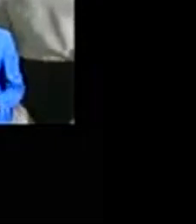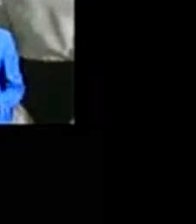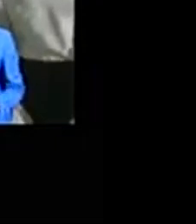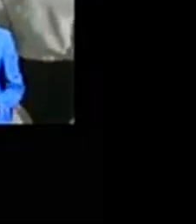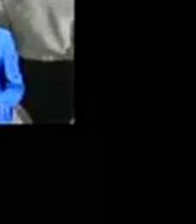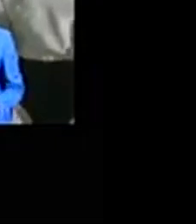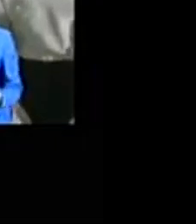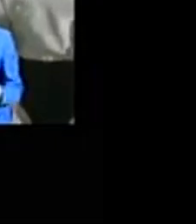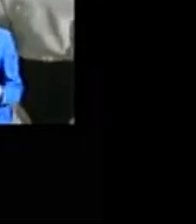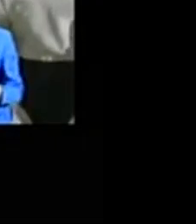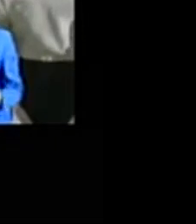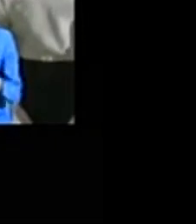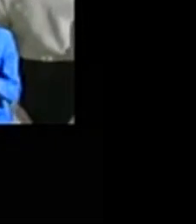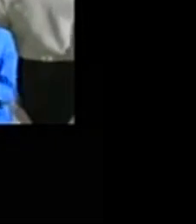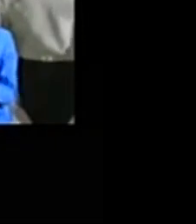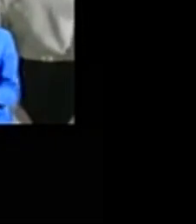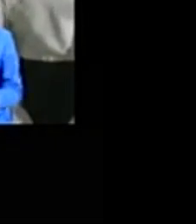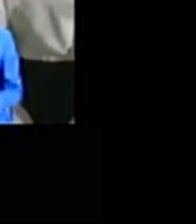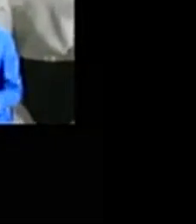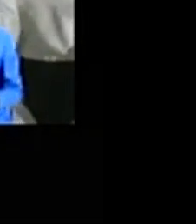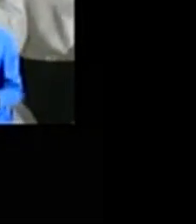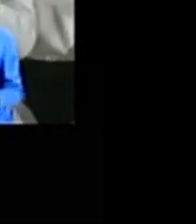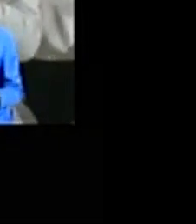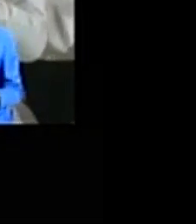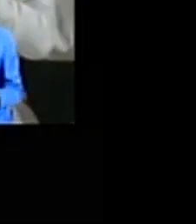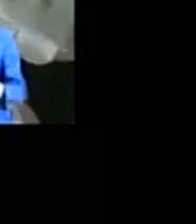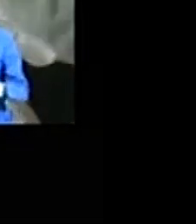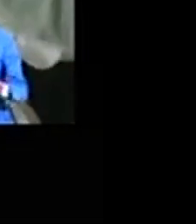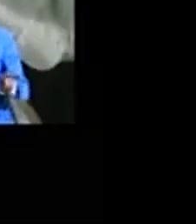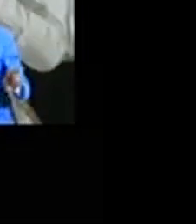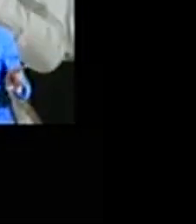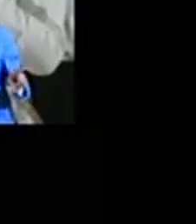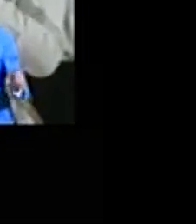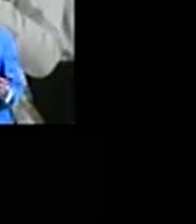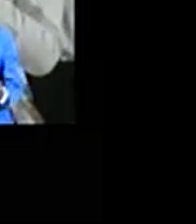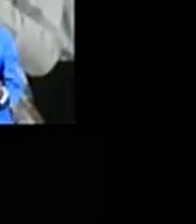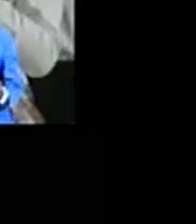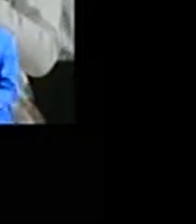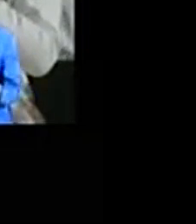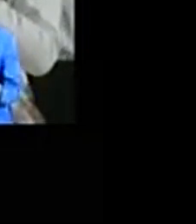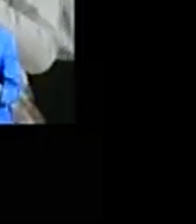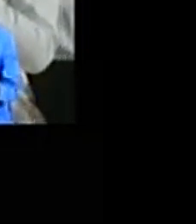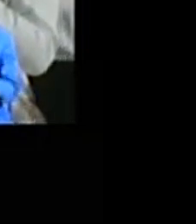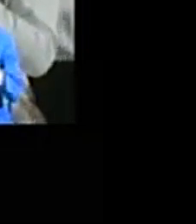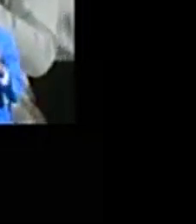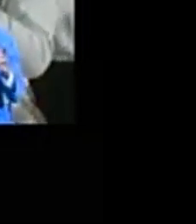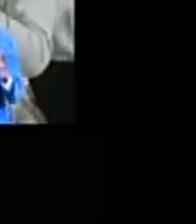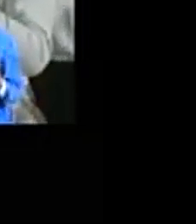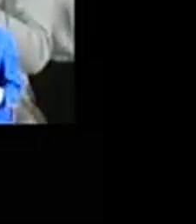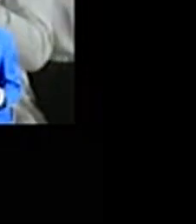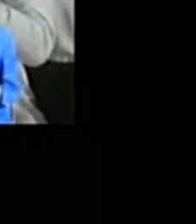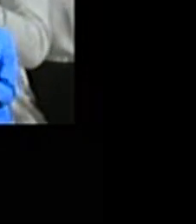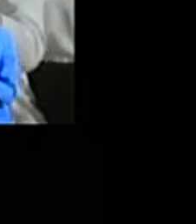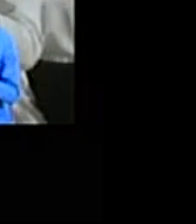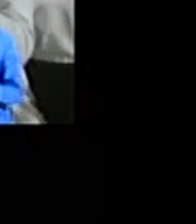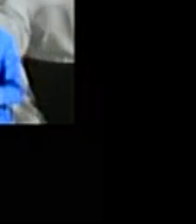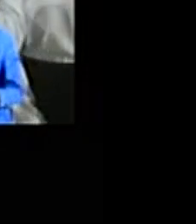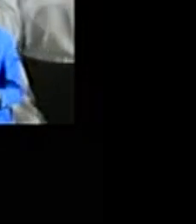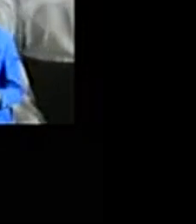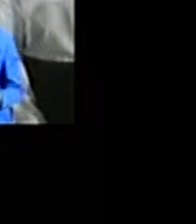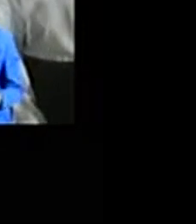must fly. He always makes a difference